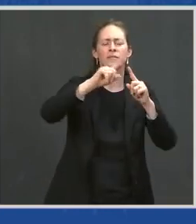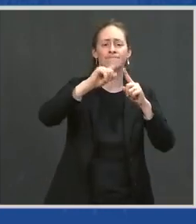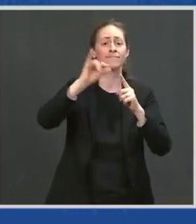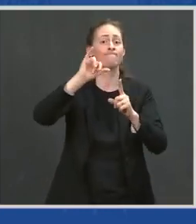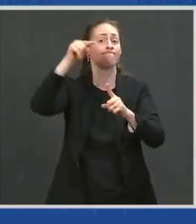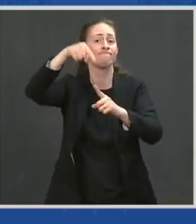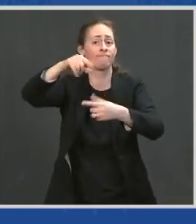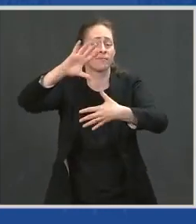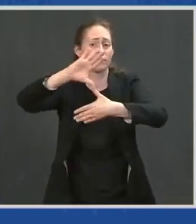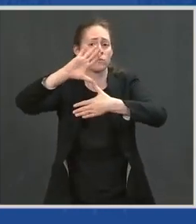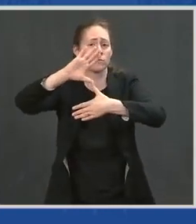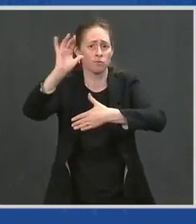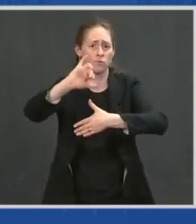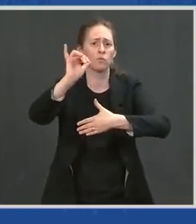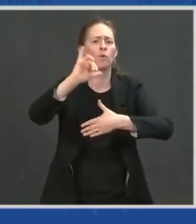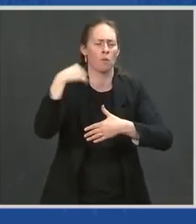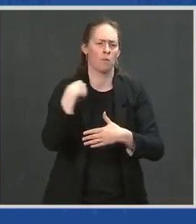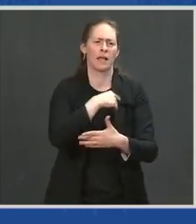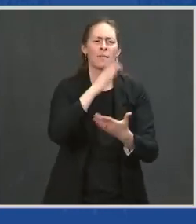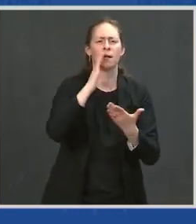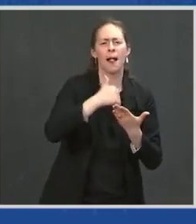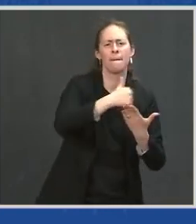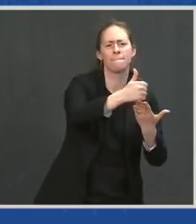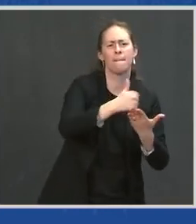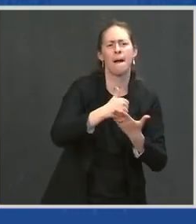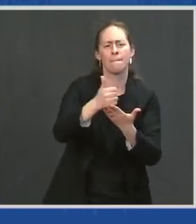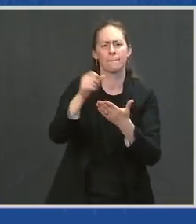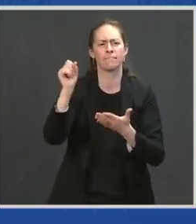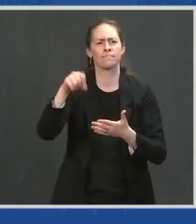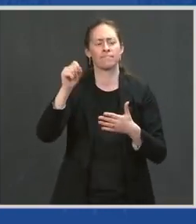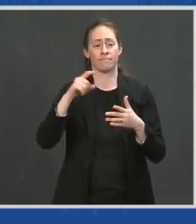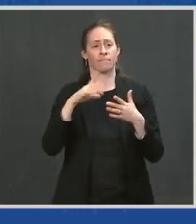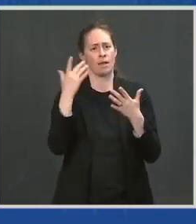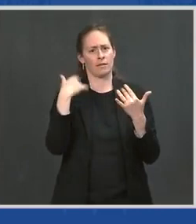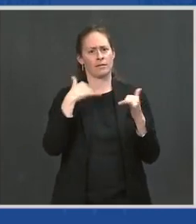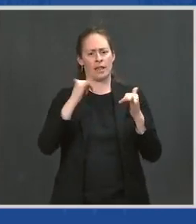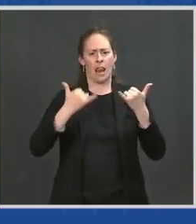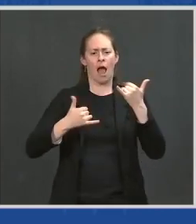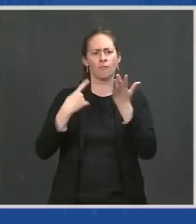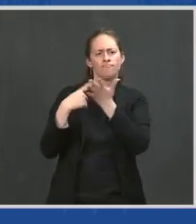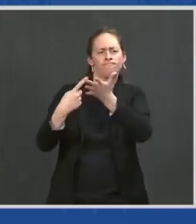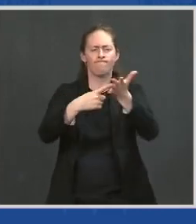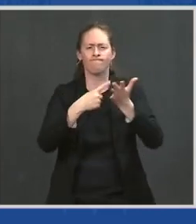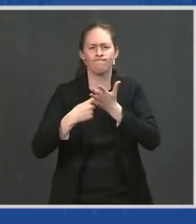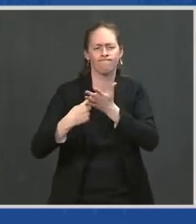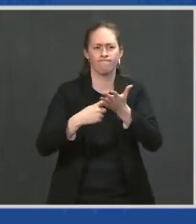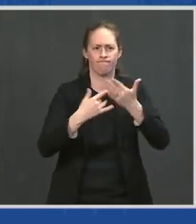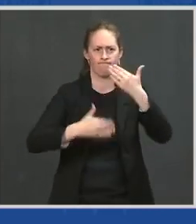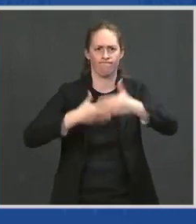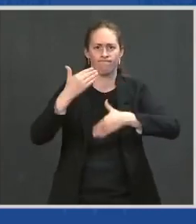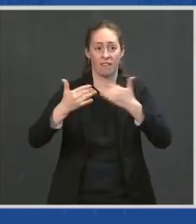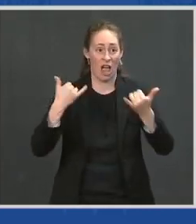And but it's in process. We don't have enough to be confident